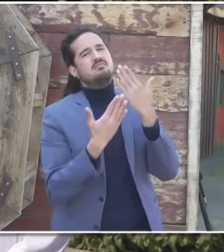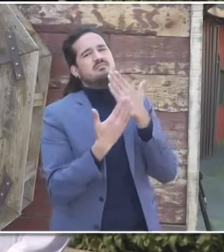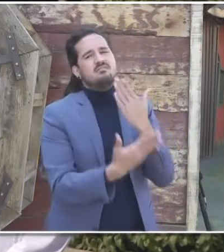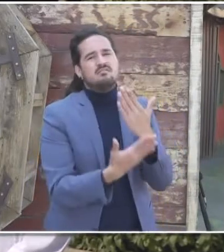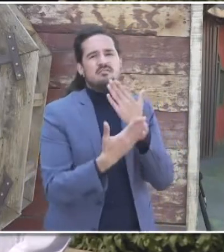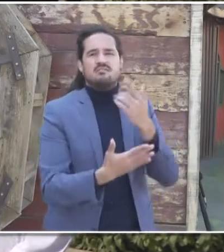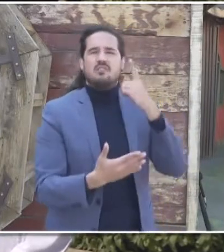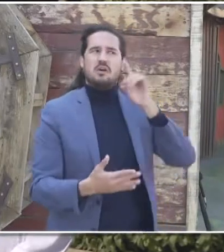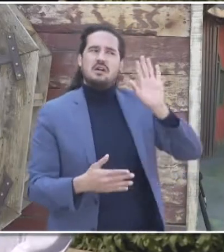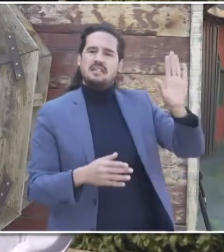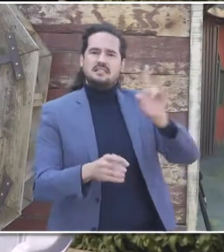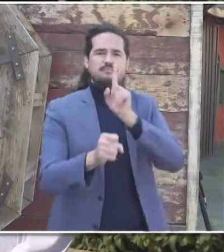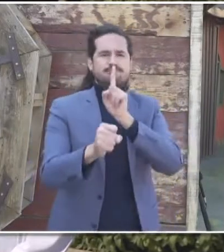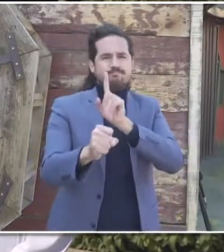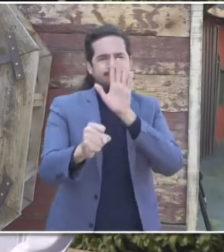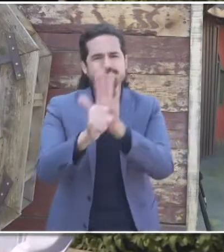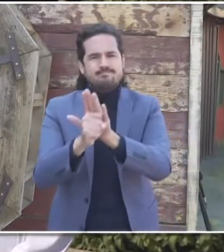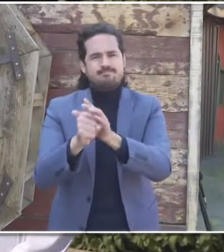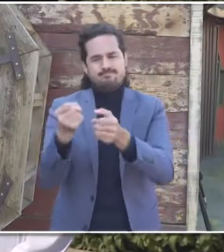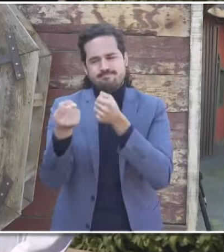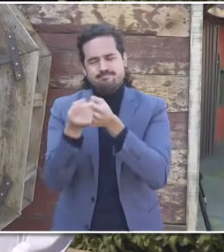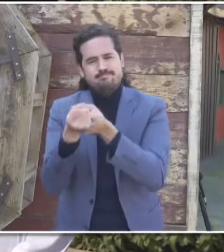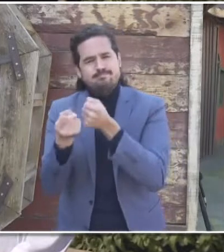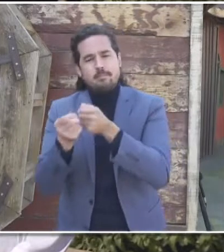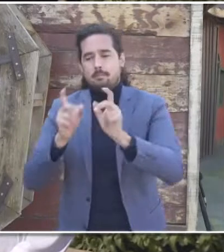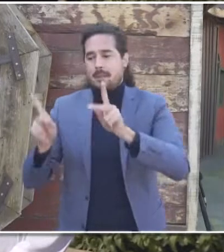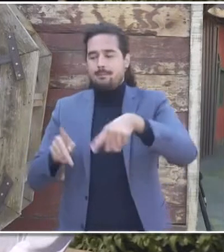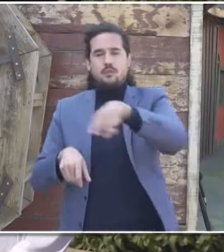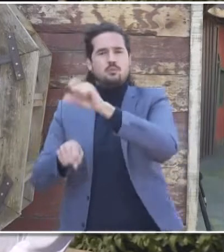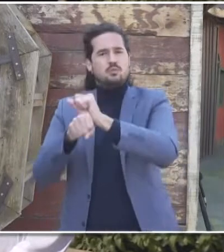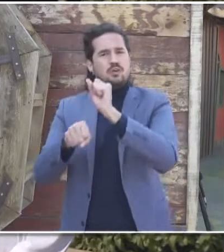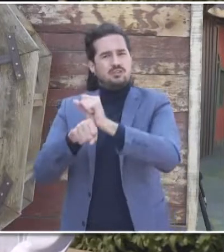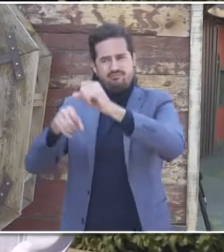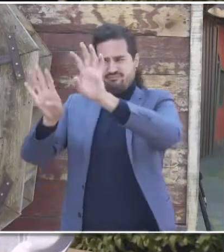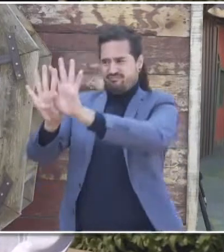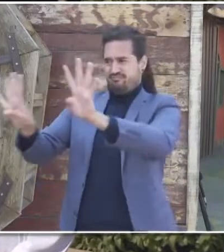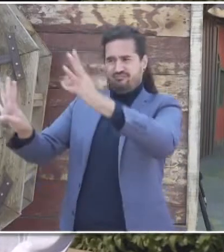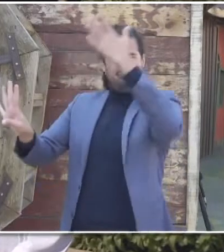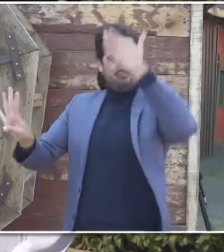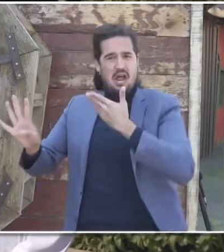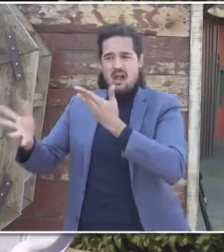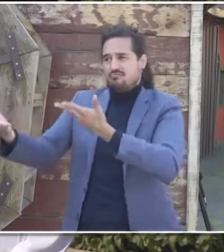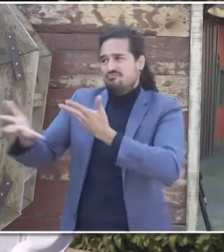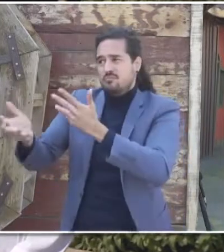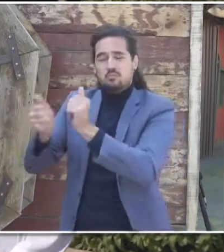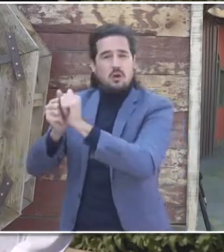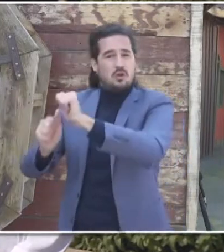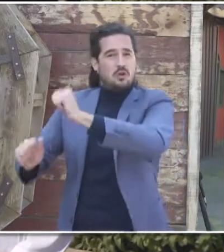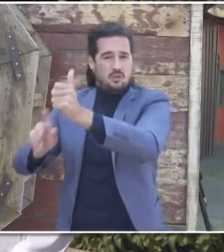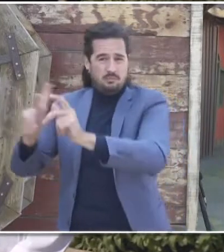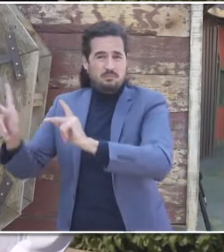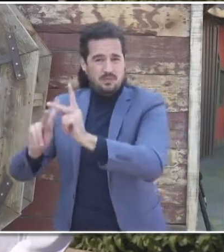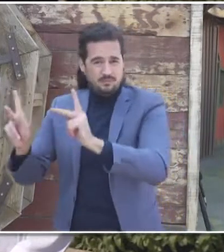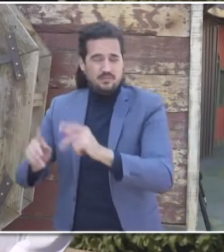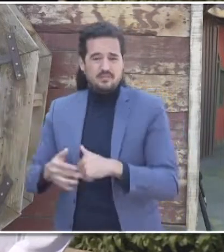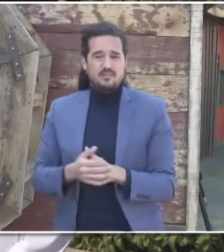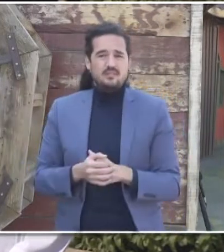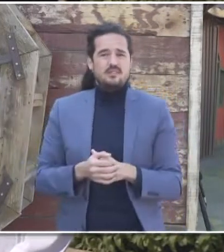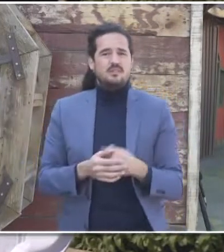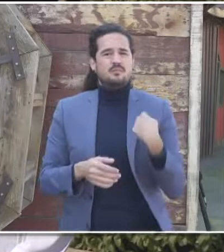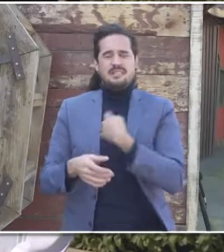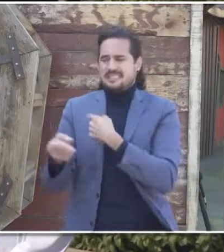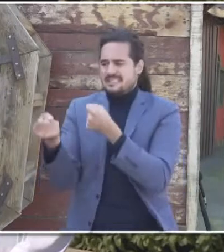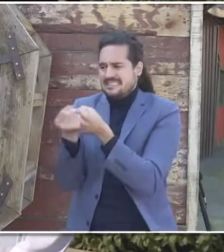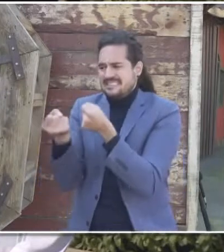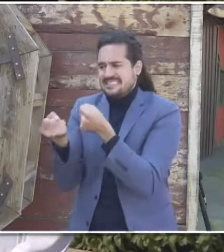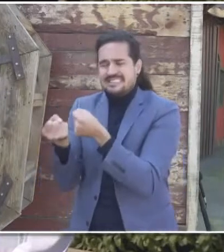with you. Because this announcement will give hope to our people, that progress is being made to eradicate this brutal virus.